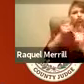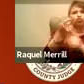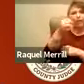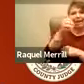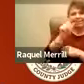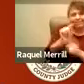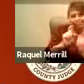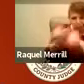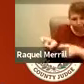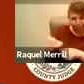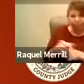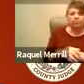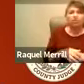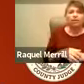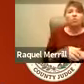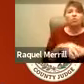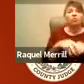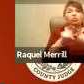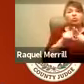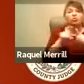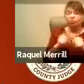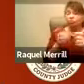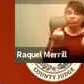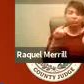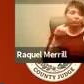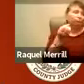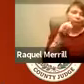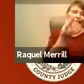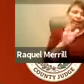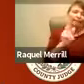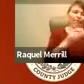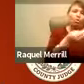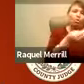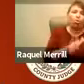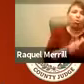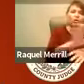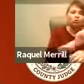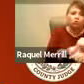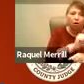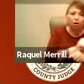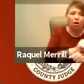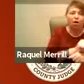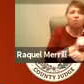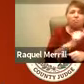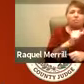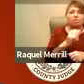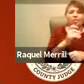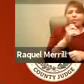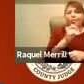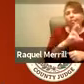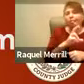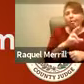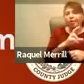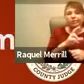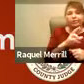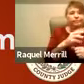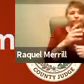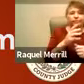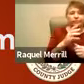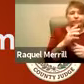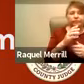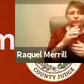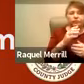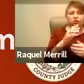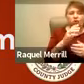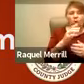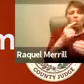said too many people lost their jobs or were furloughed or whatever. So we